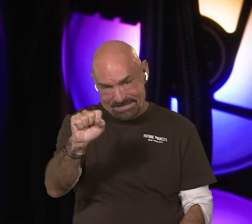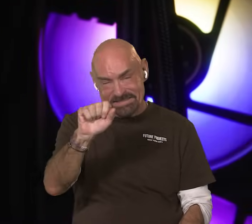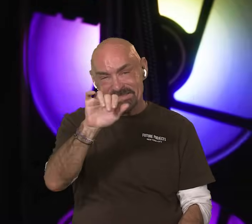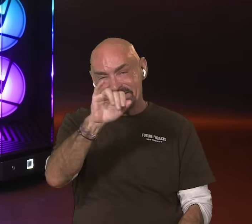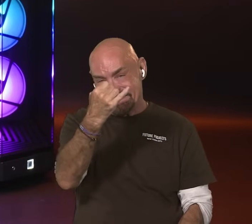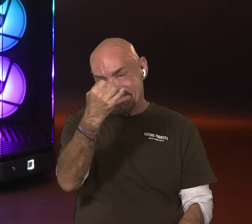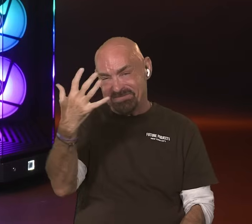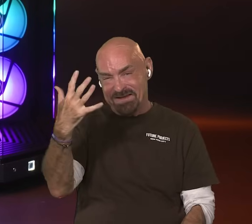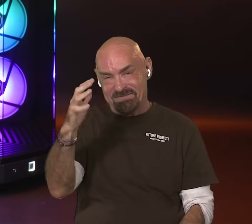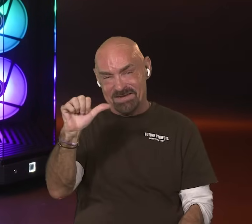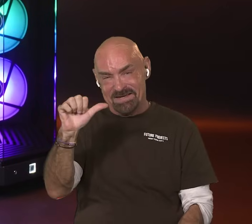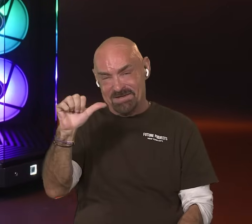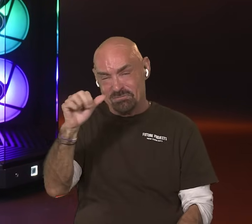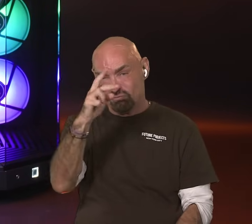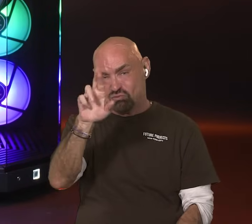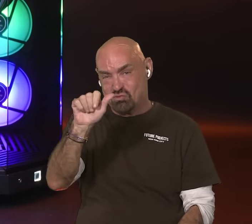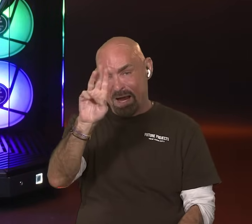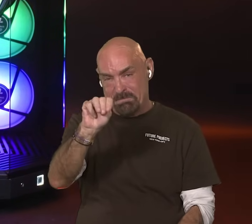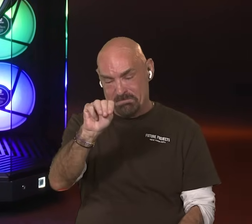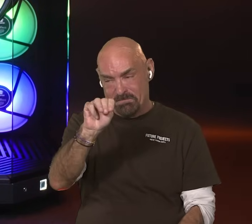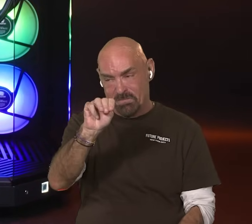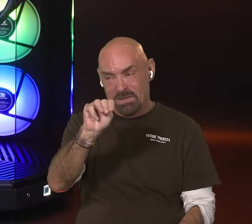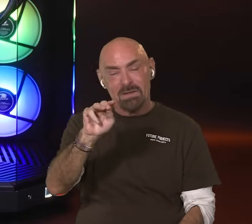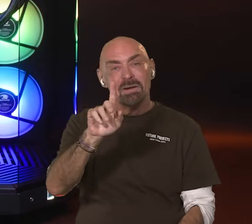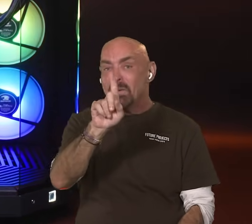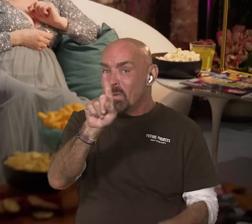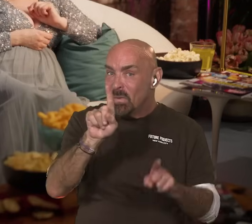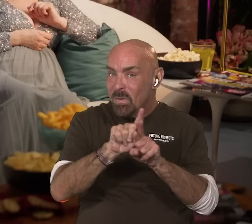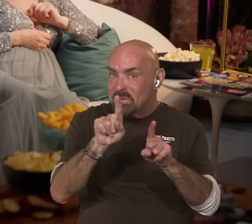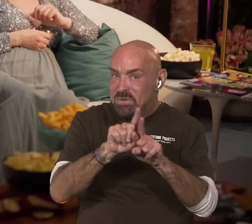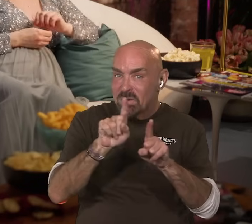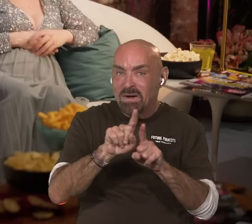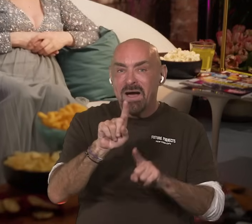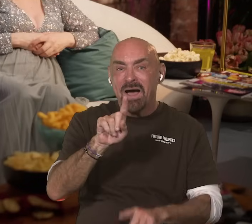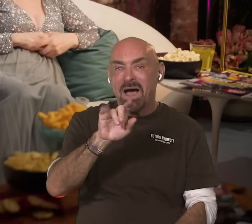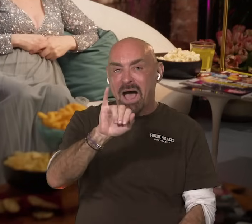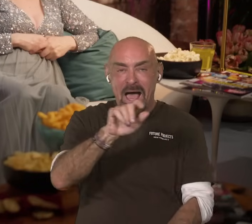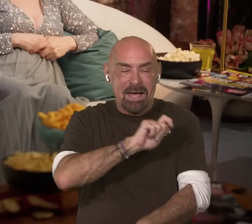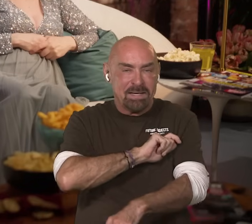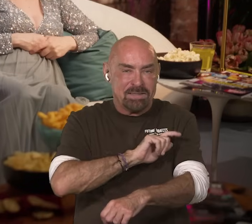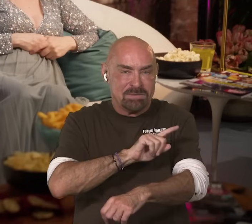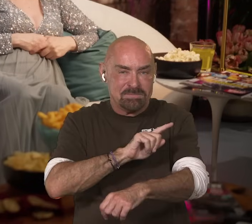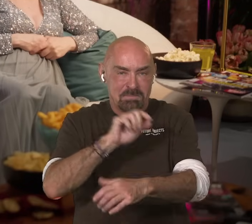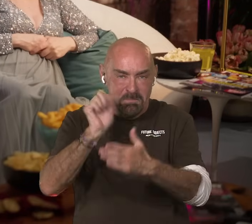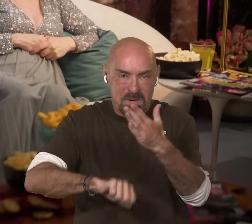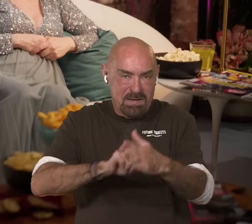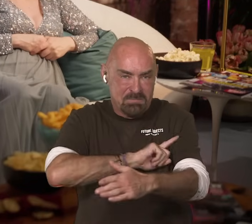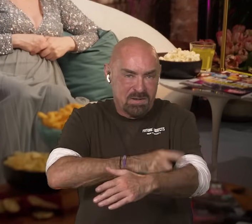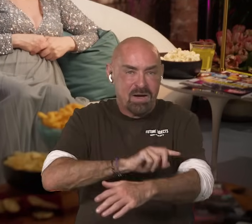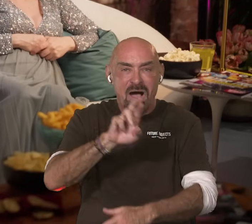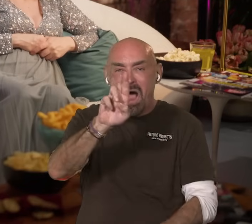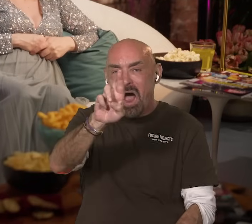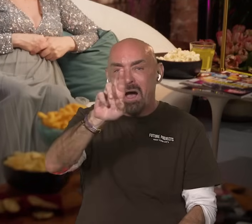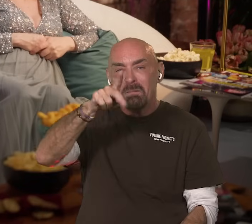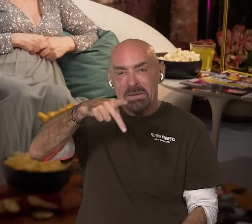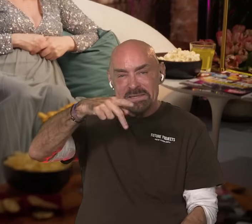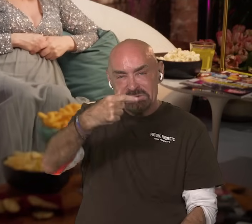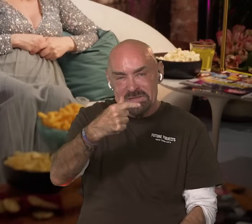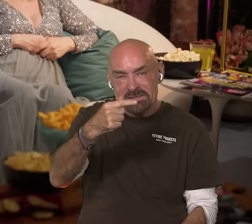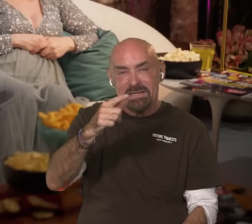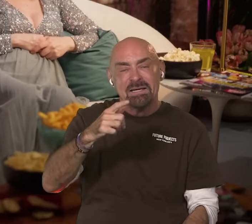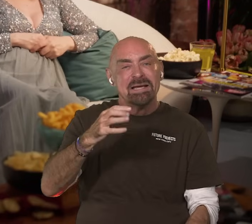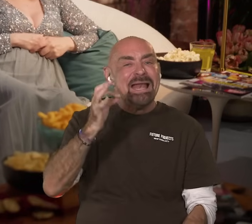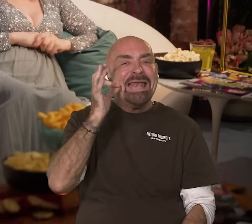DDR5 5600 MHz RAM. Did I also mention it's got iBuyPower's 240mm RGB liquid cooling